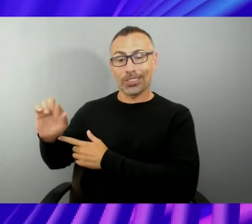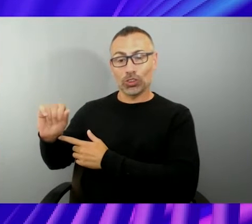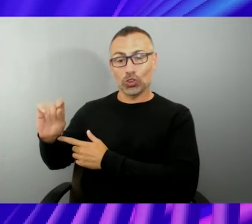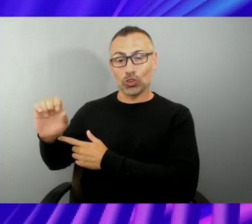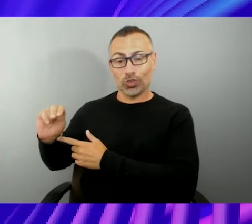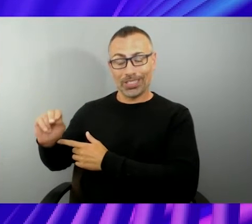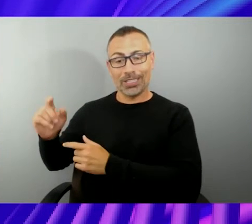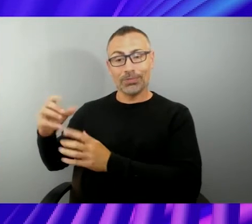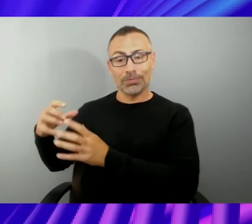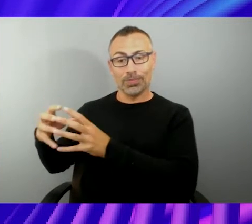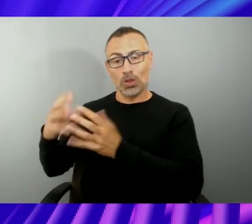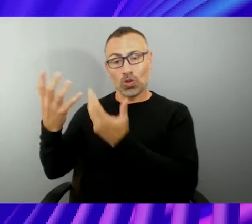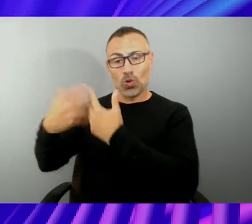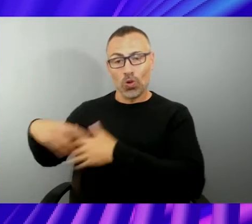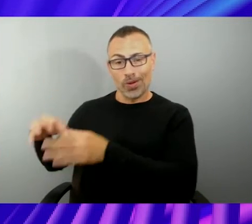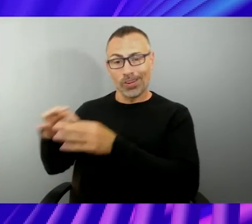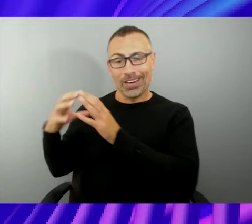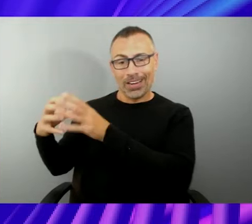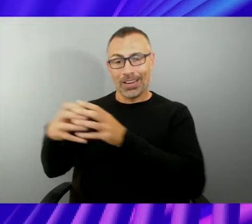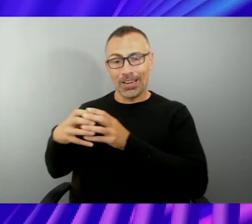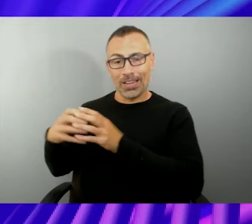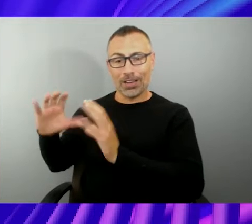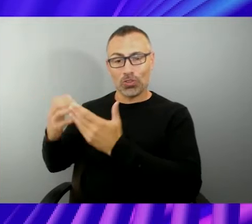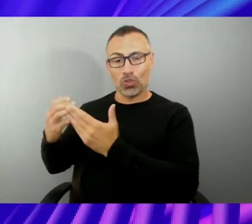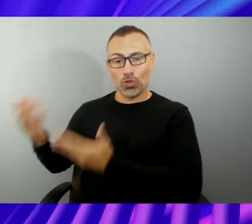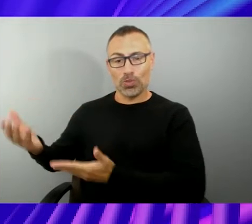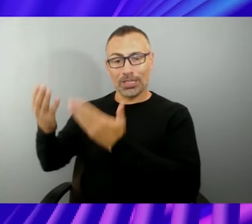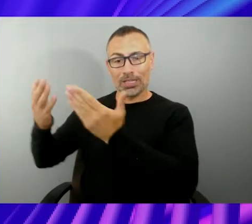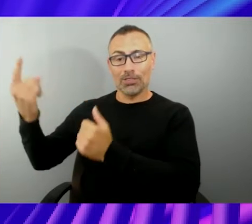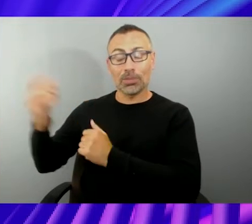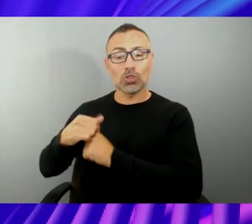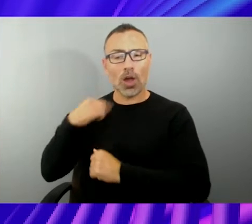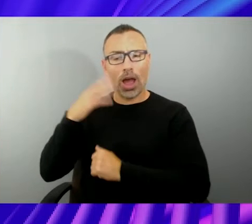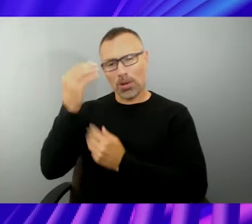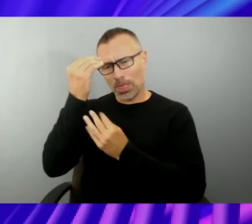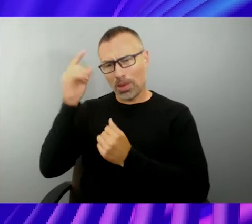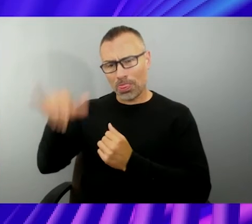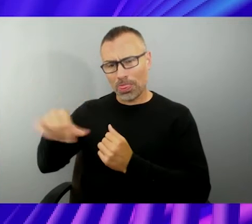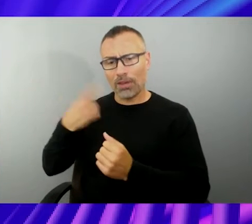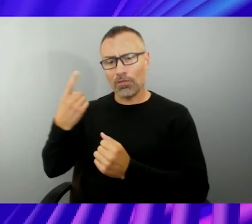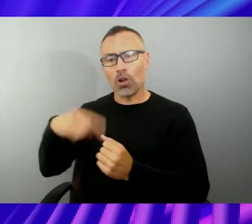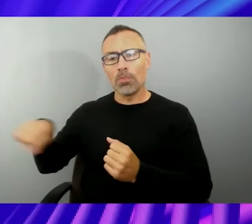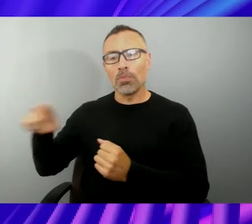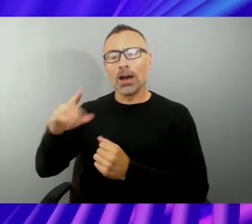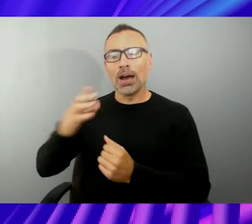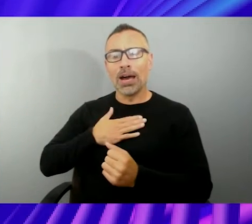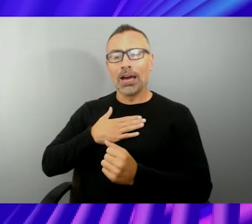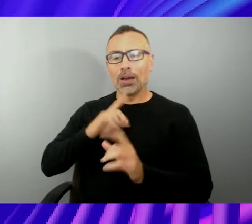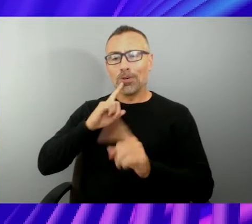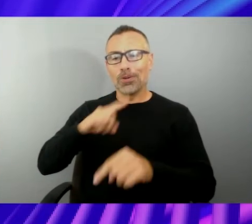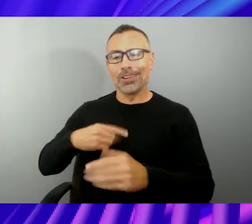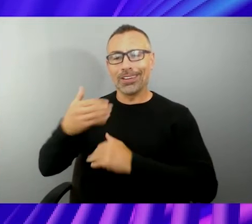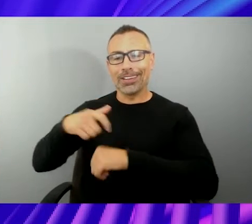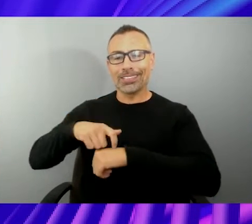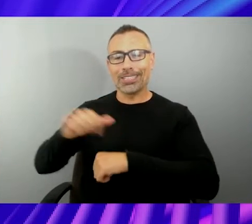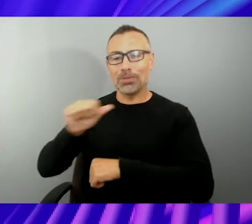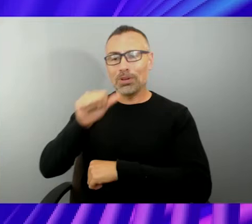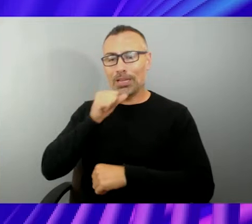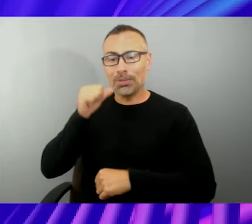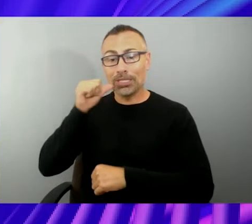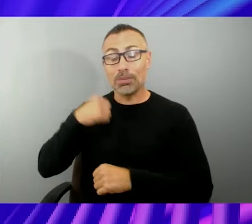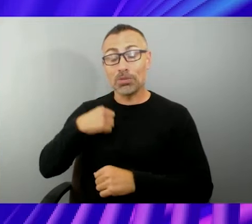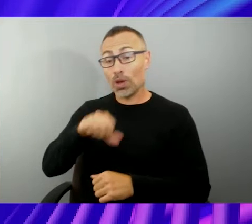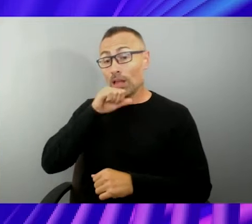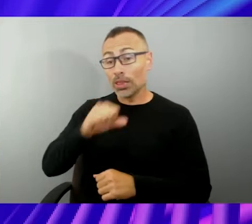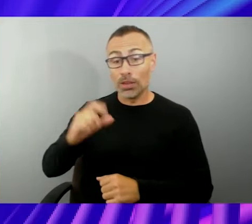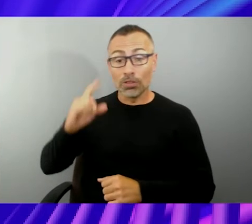I'll definitely think about that on my next Amazon order. But yeah, so I love to hear about orchestration and how that works in this